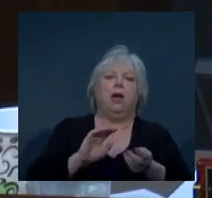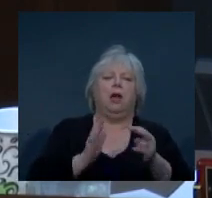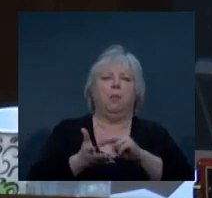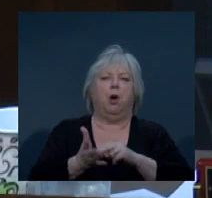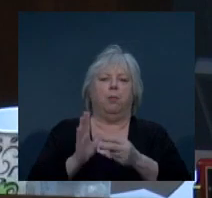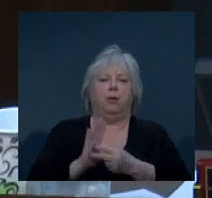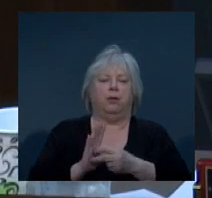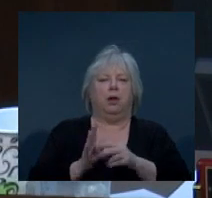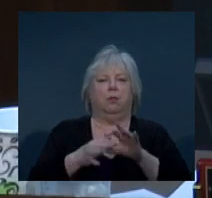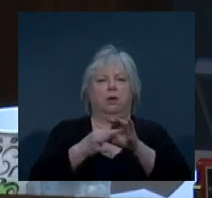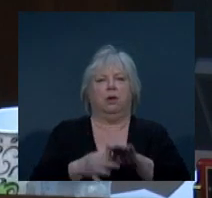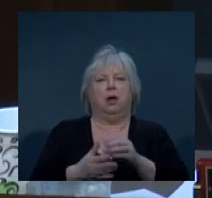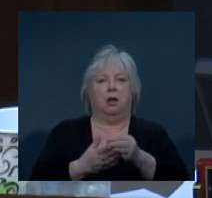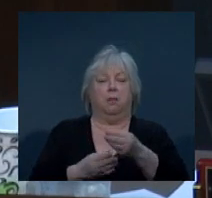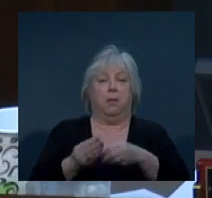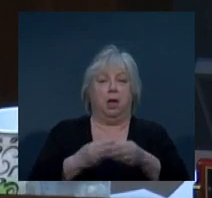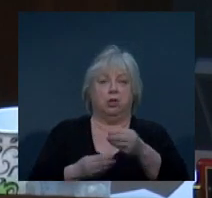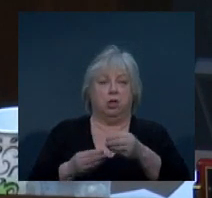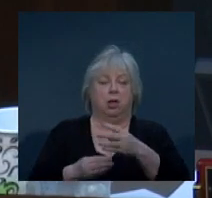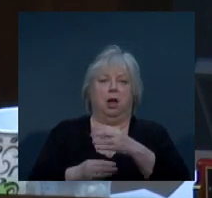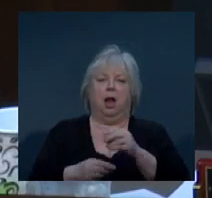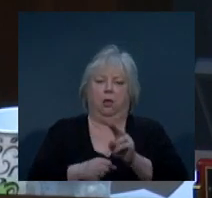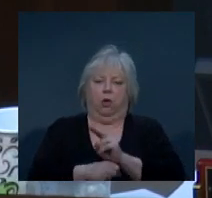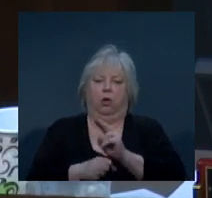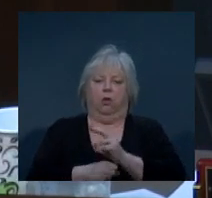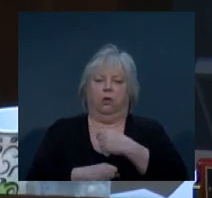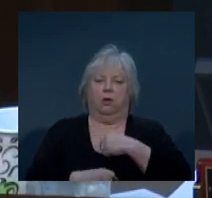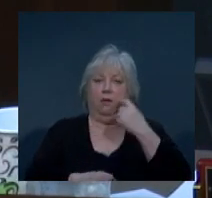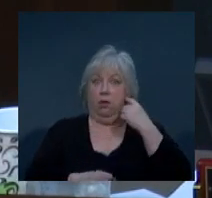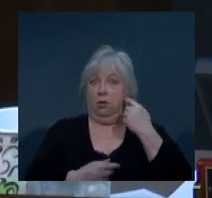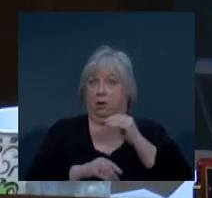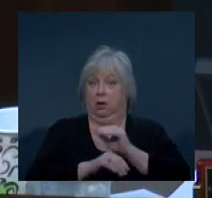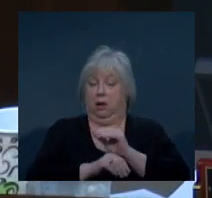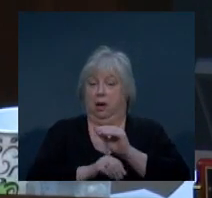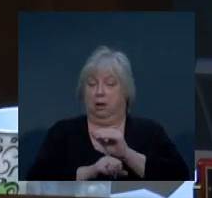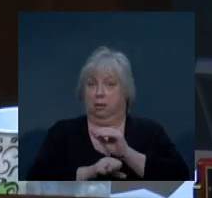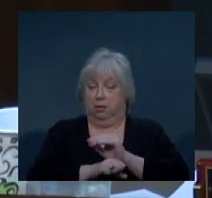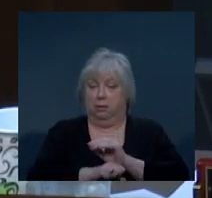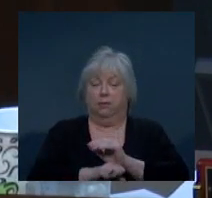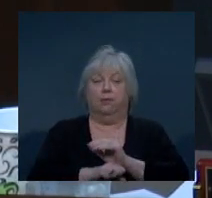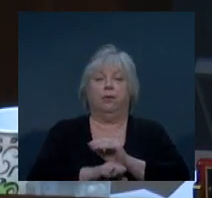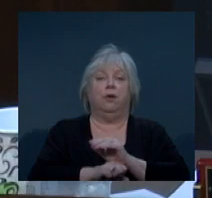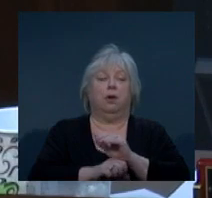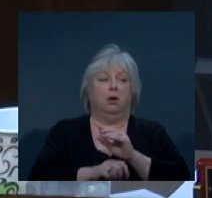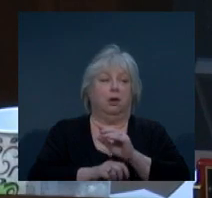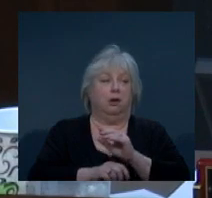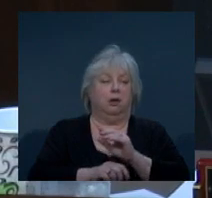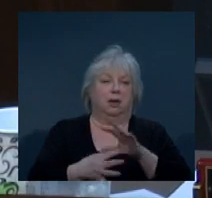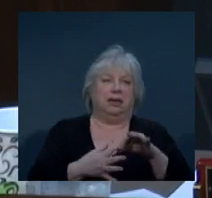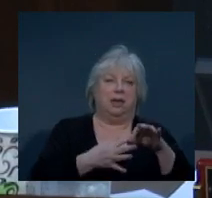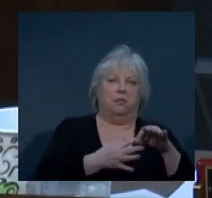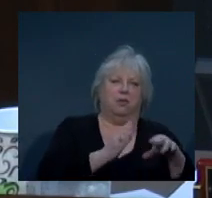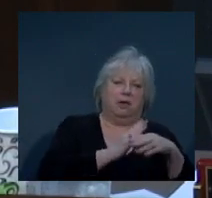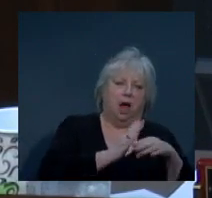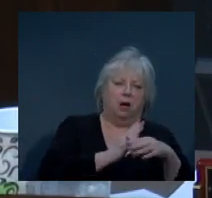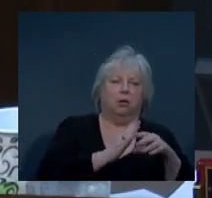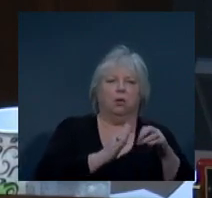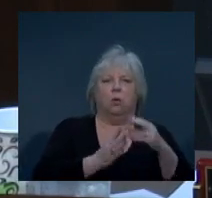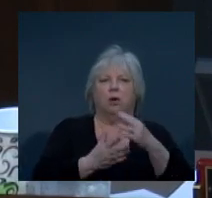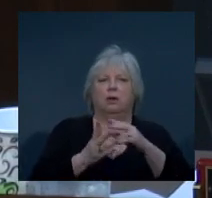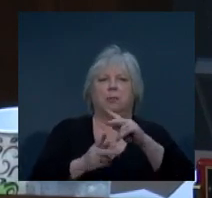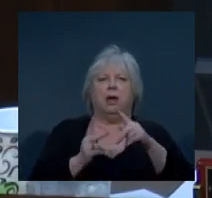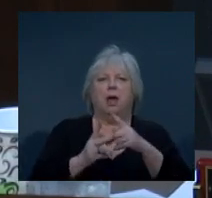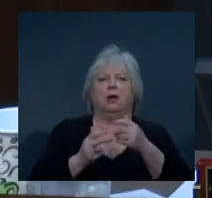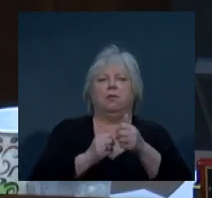related. And the uses that I've heard tonight, with the exception of soccer or some kind